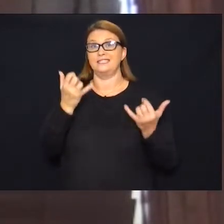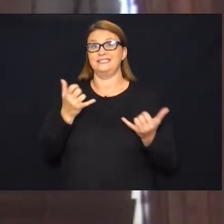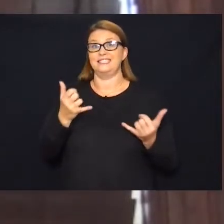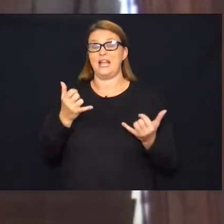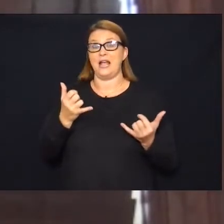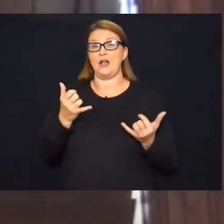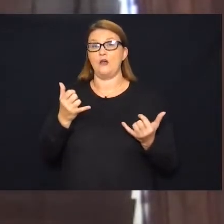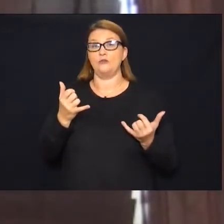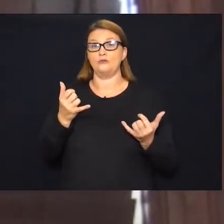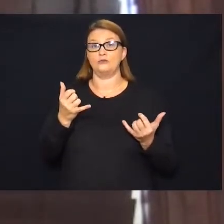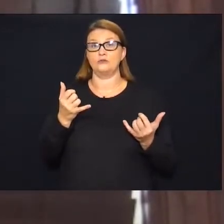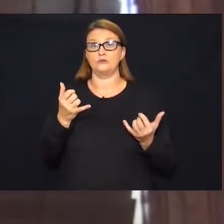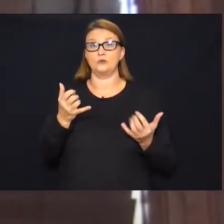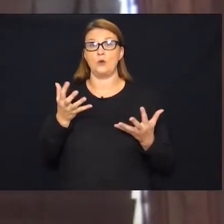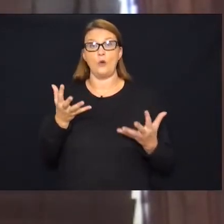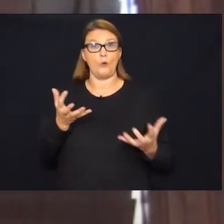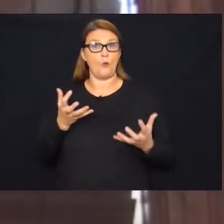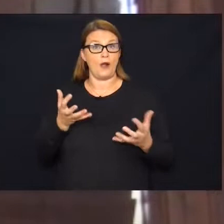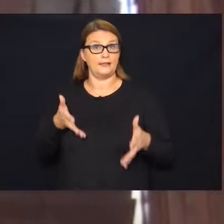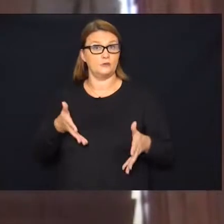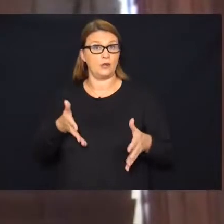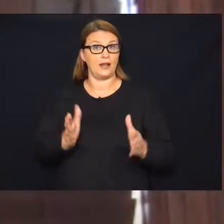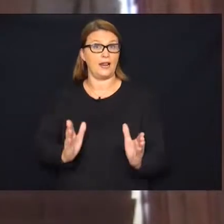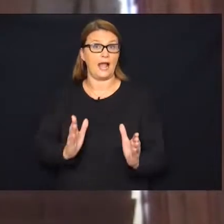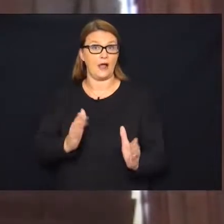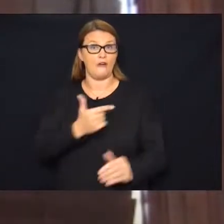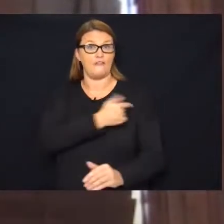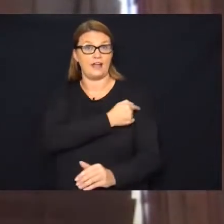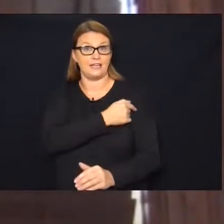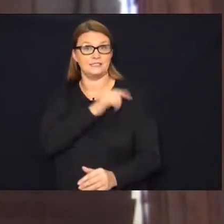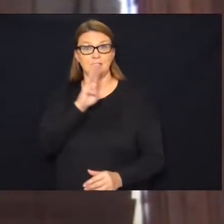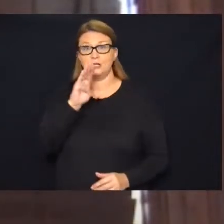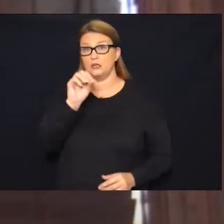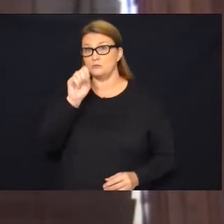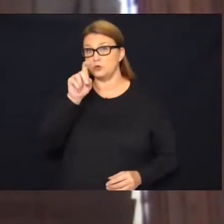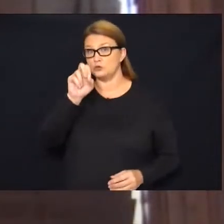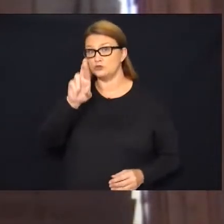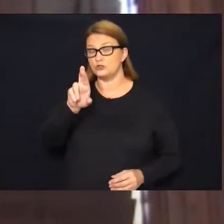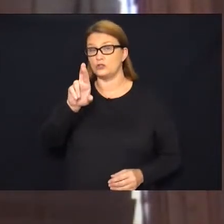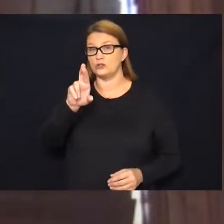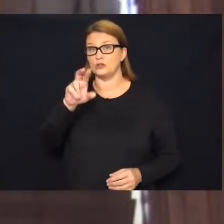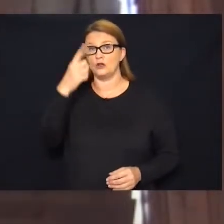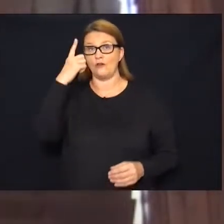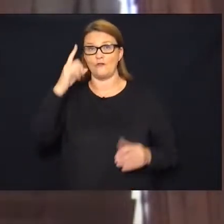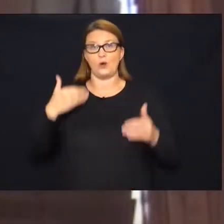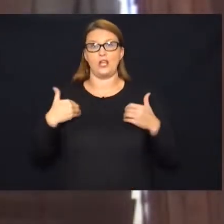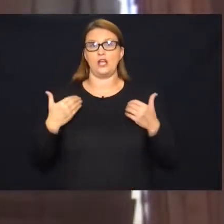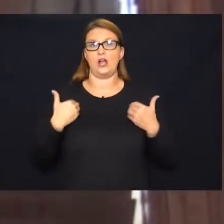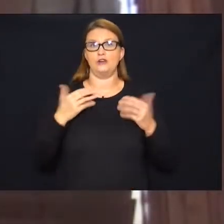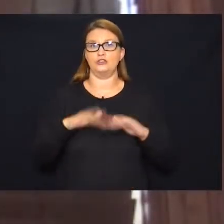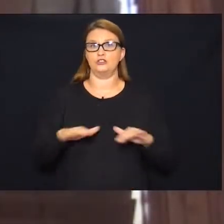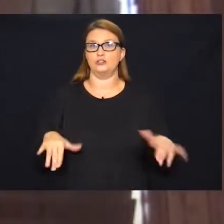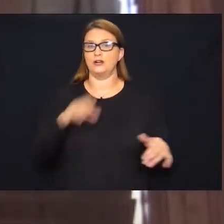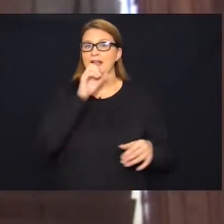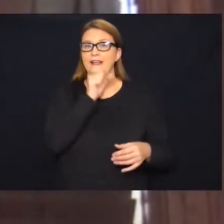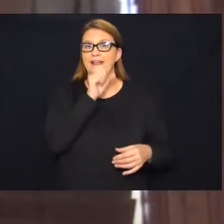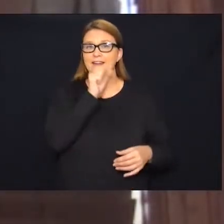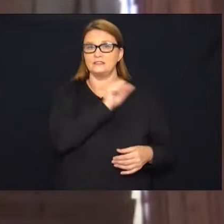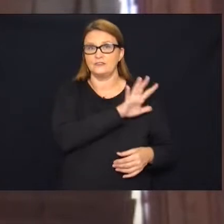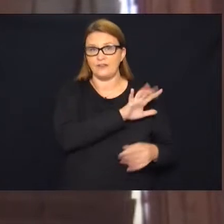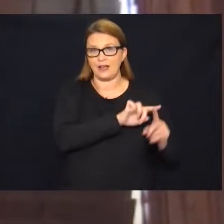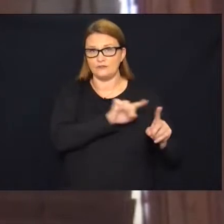to allow vaccine boosters in younger children, age 5 to